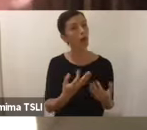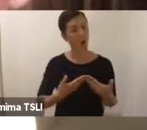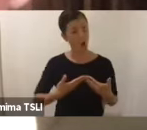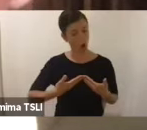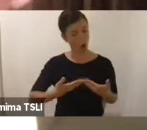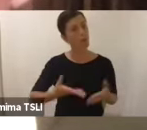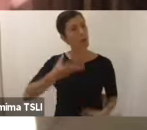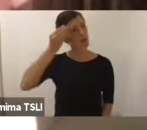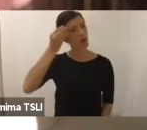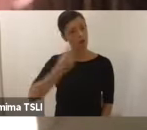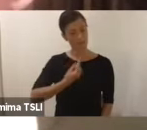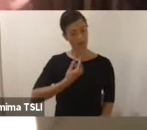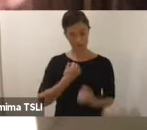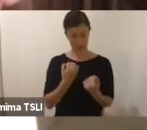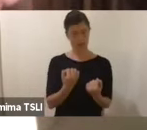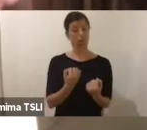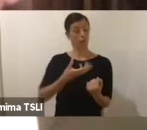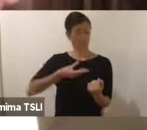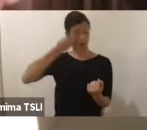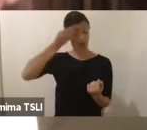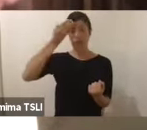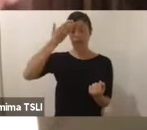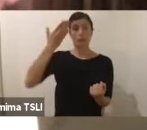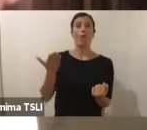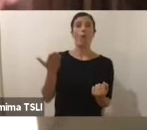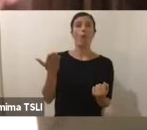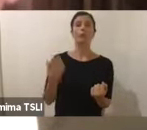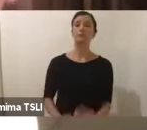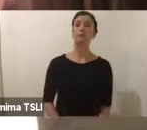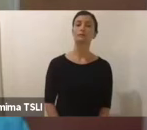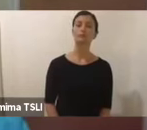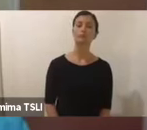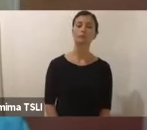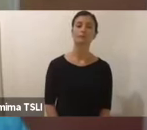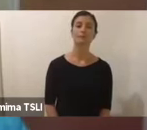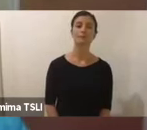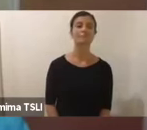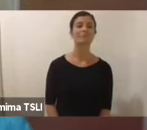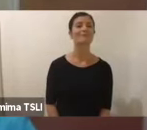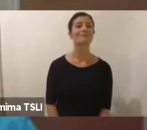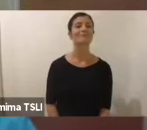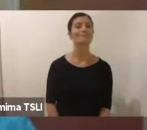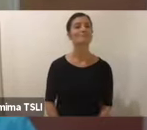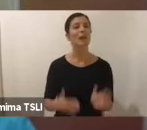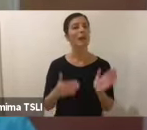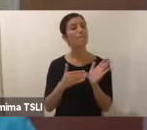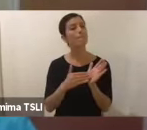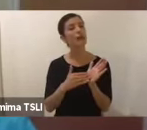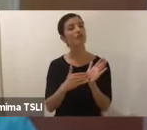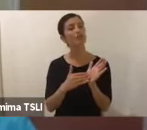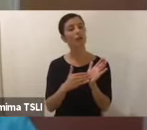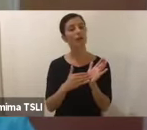something about myself that i didn't know thank you might you sorry i saw your hand go up yeah